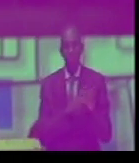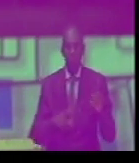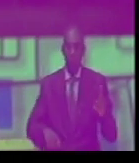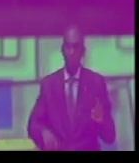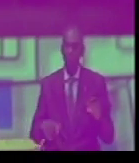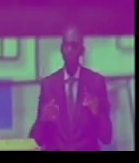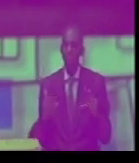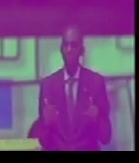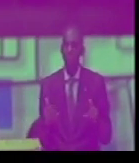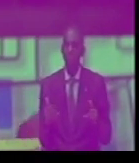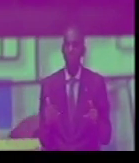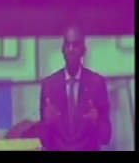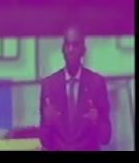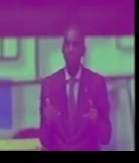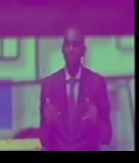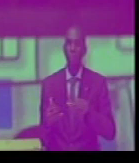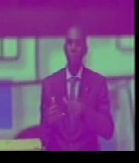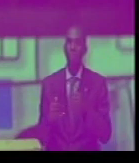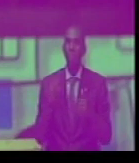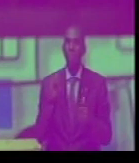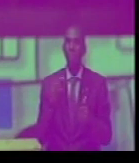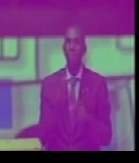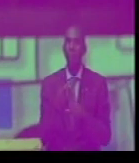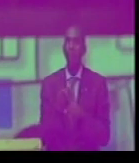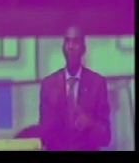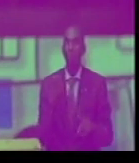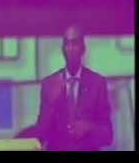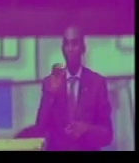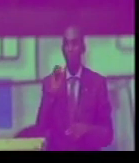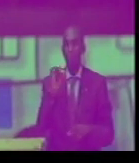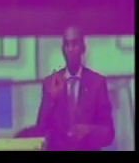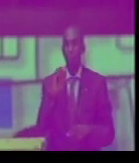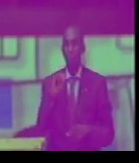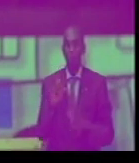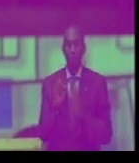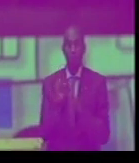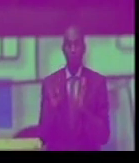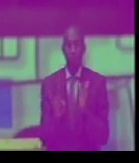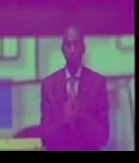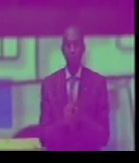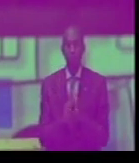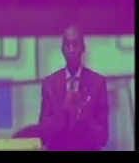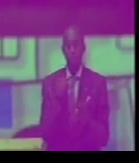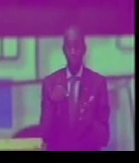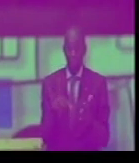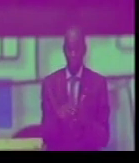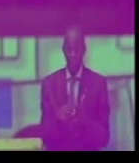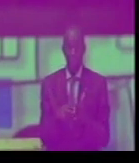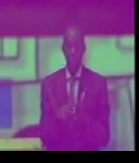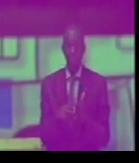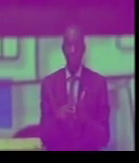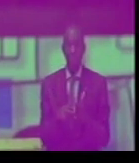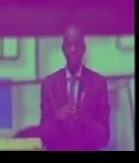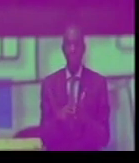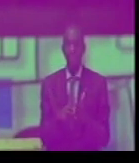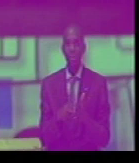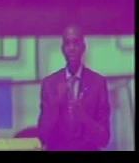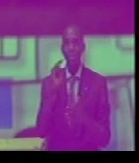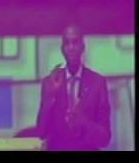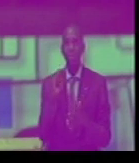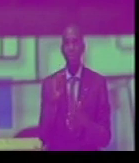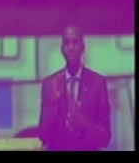Lord. And now we take this coming all the way from Oyo State.